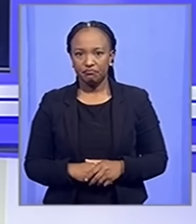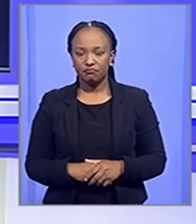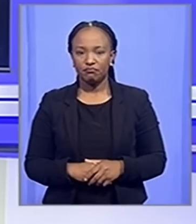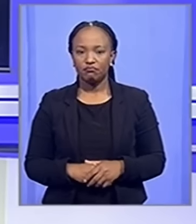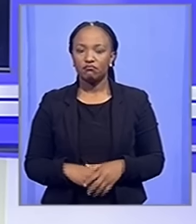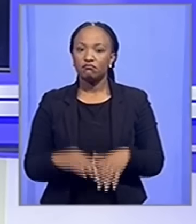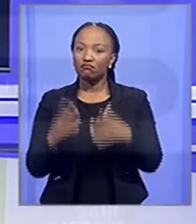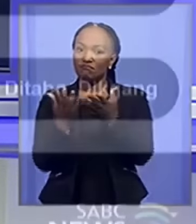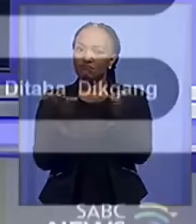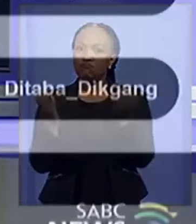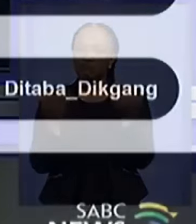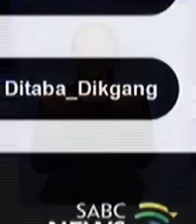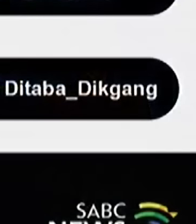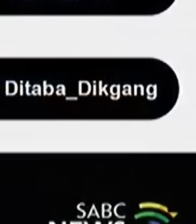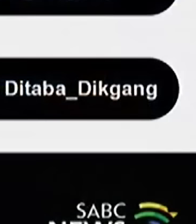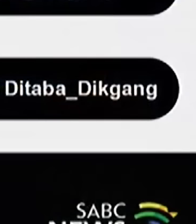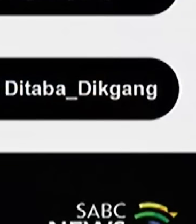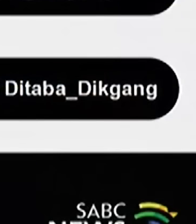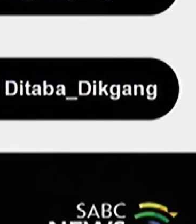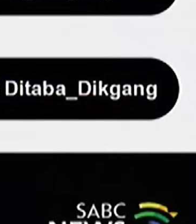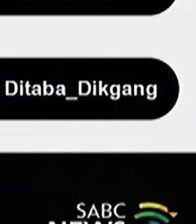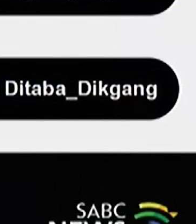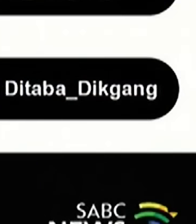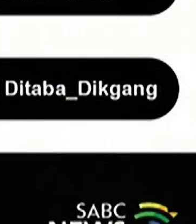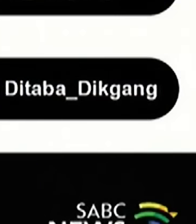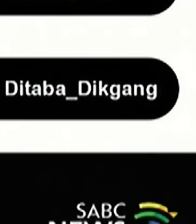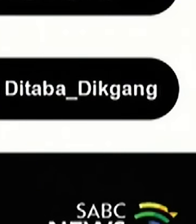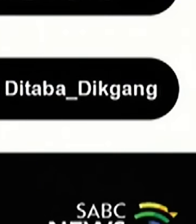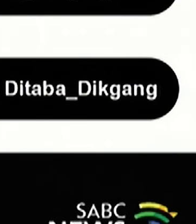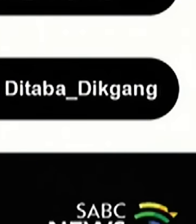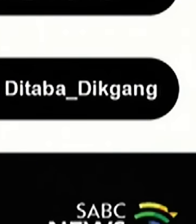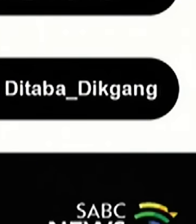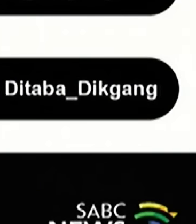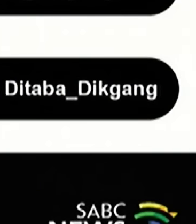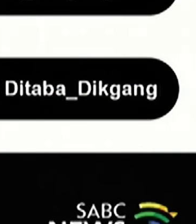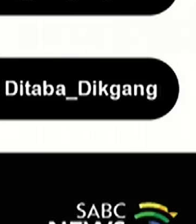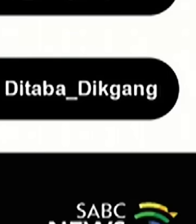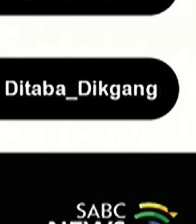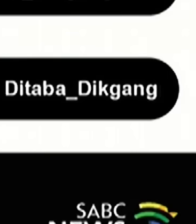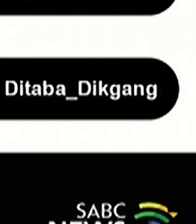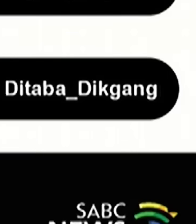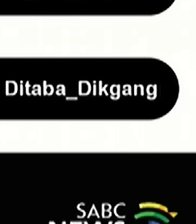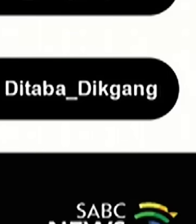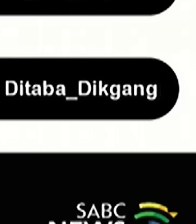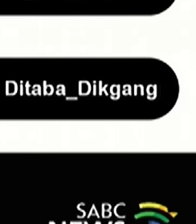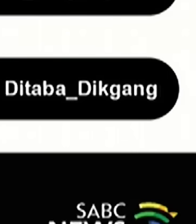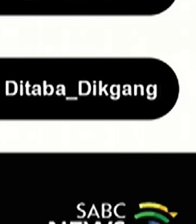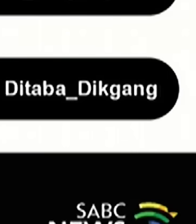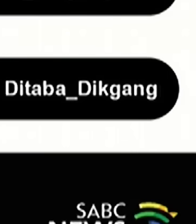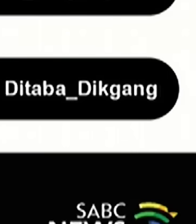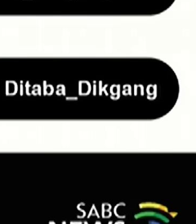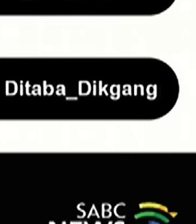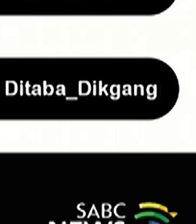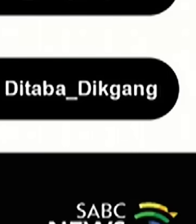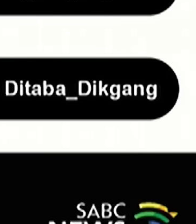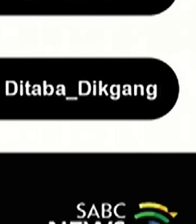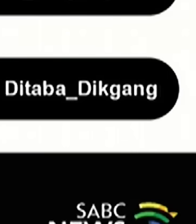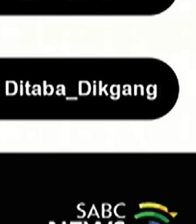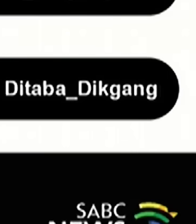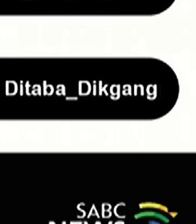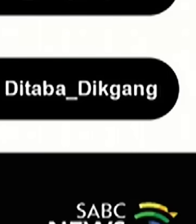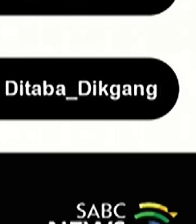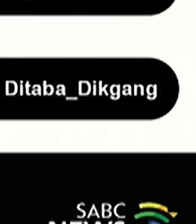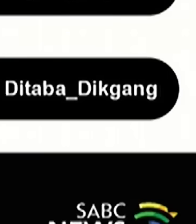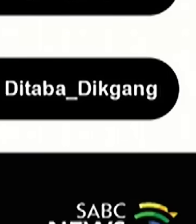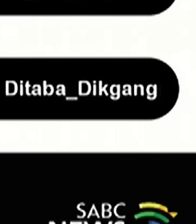Motho tseo di ne di le kalo tsa segonjono se lebale go ikgolaganye le rona mo YouTube, Facebook, X le WhatsApp. Ga se latelang ke ya sepedi ka